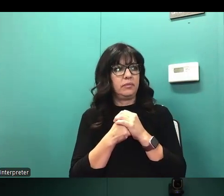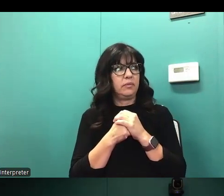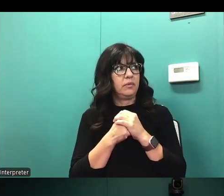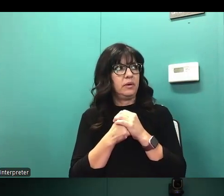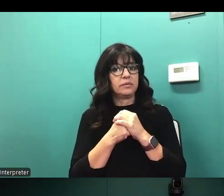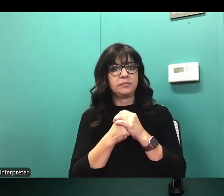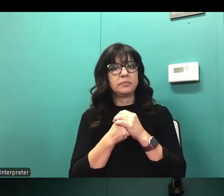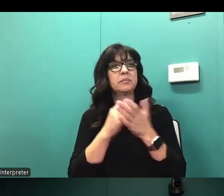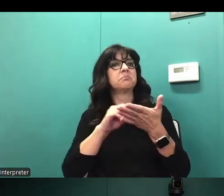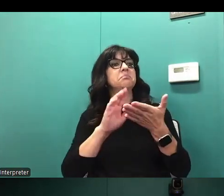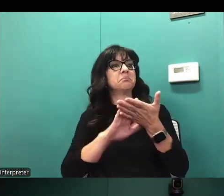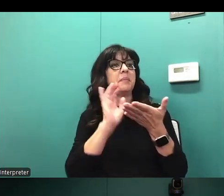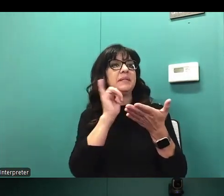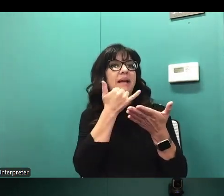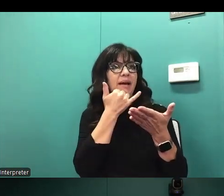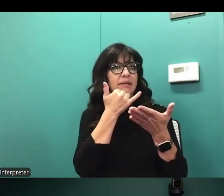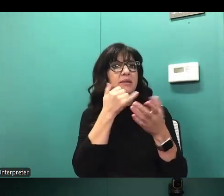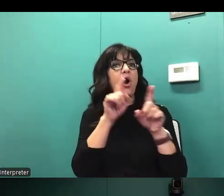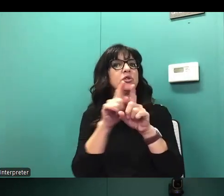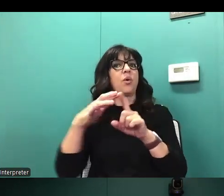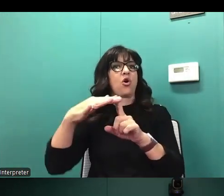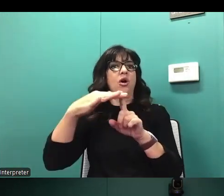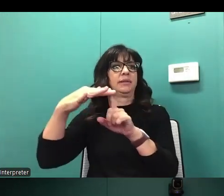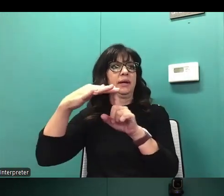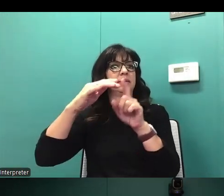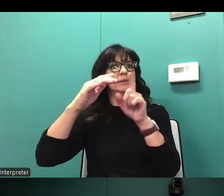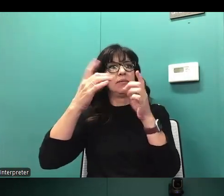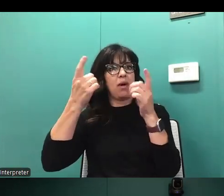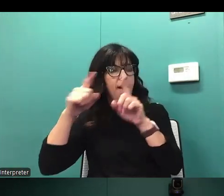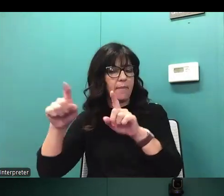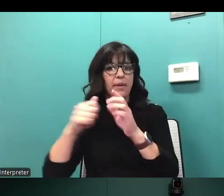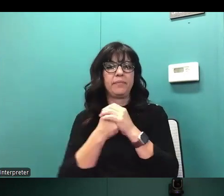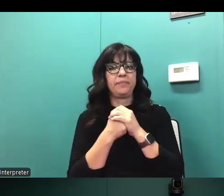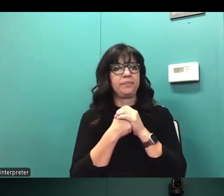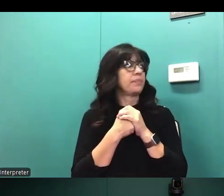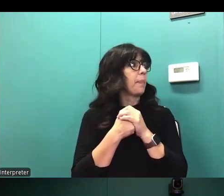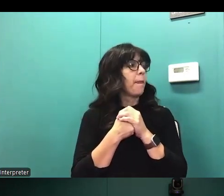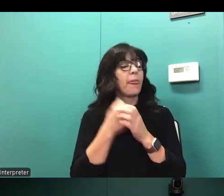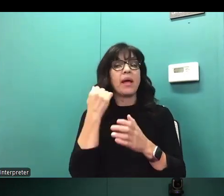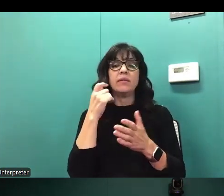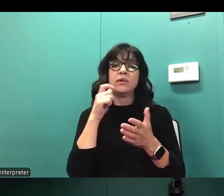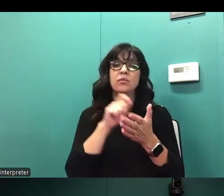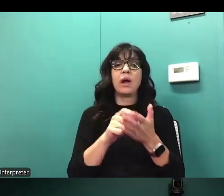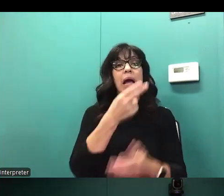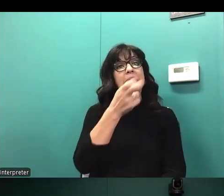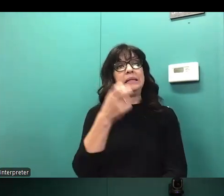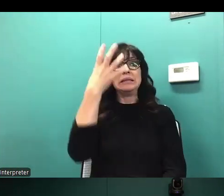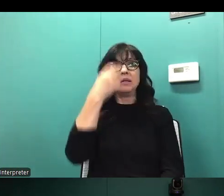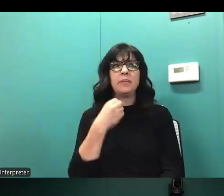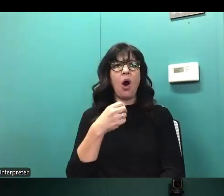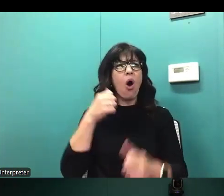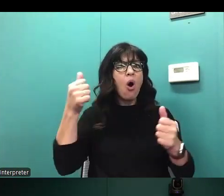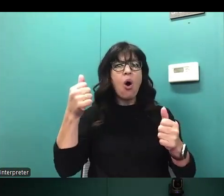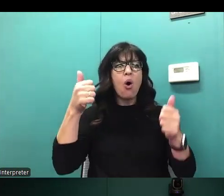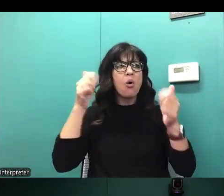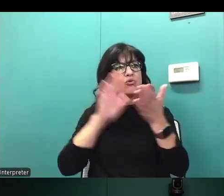Know the mistakes in the context of the mistake. So like, for example, I mean, if you were just to write this, he's sleeping, you're like, wow, they're